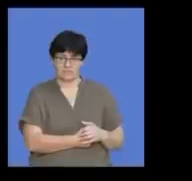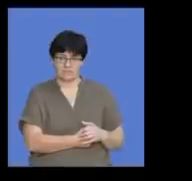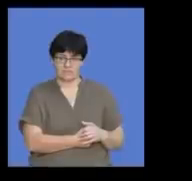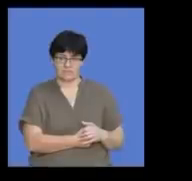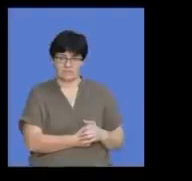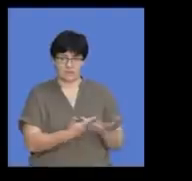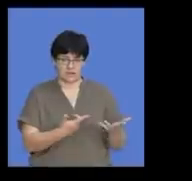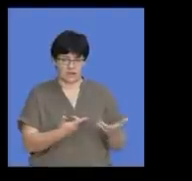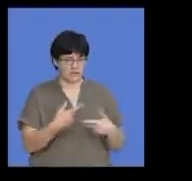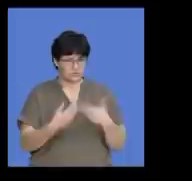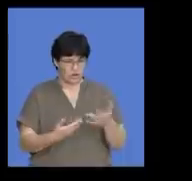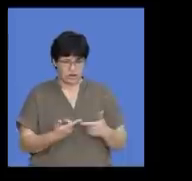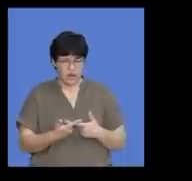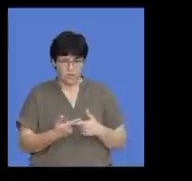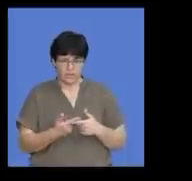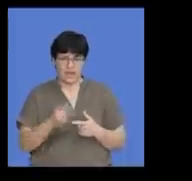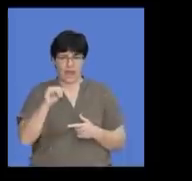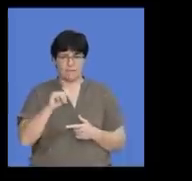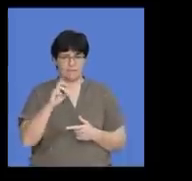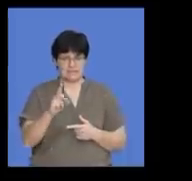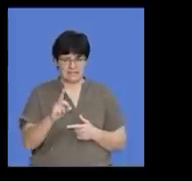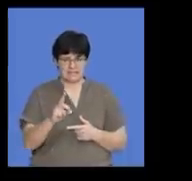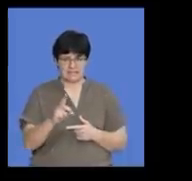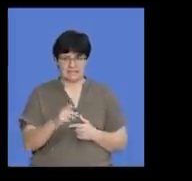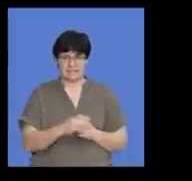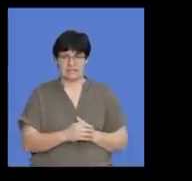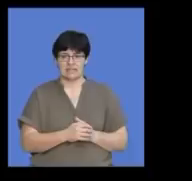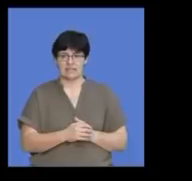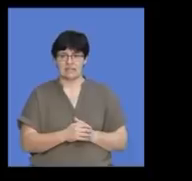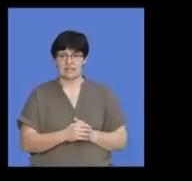And here we go with the magnetic declination.